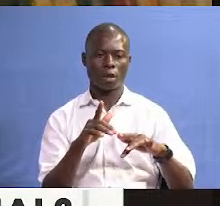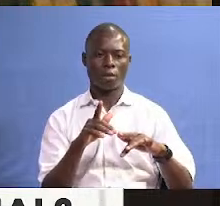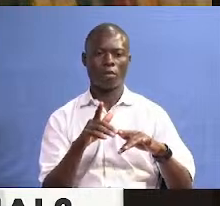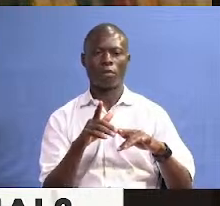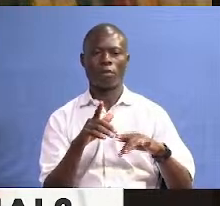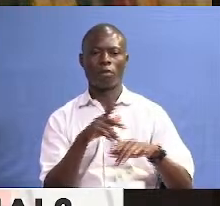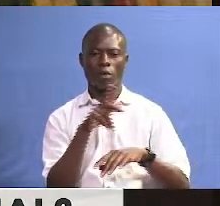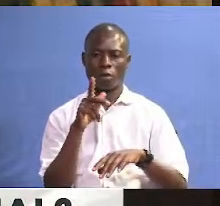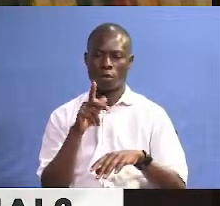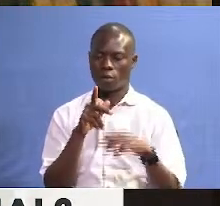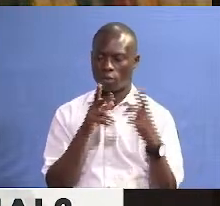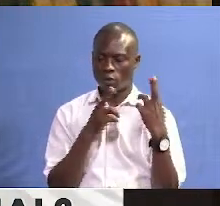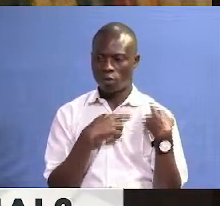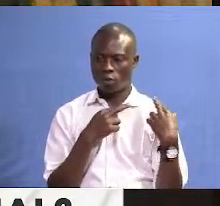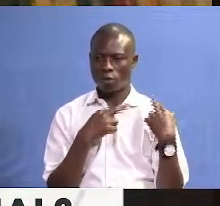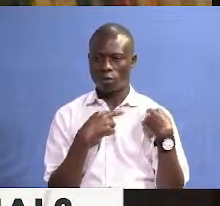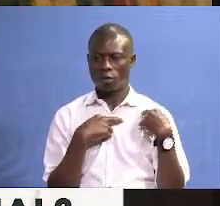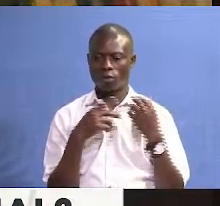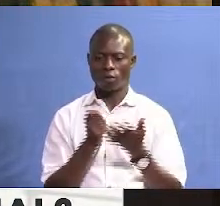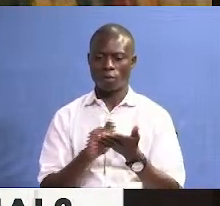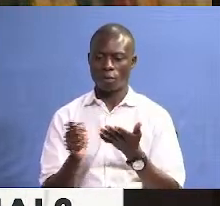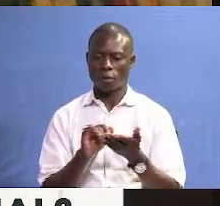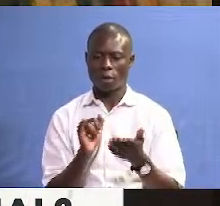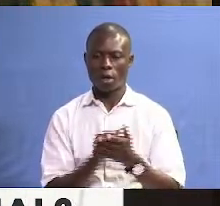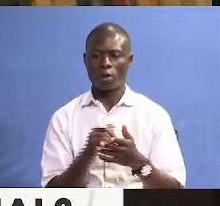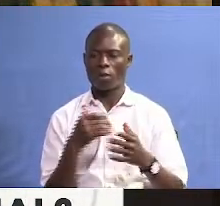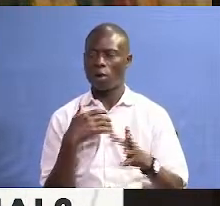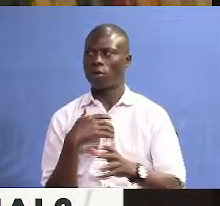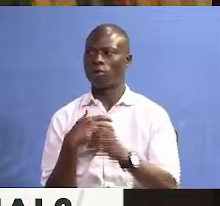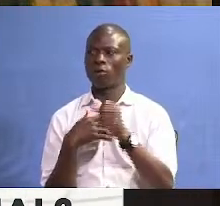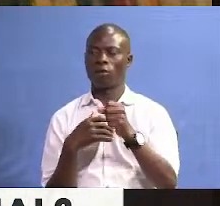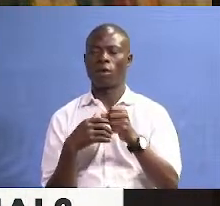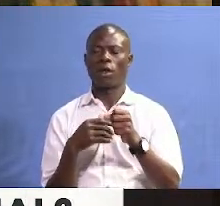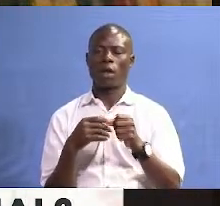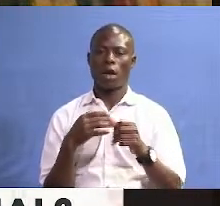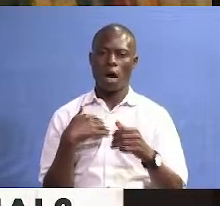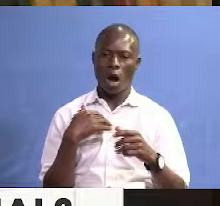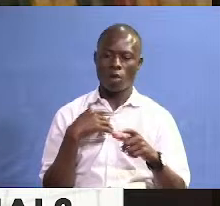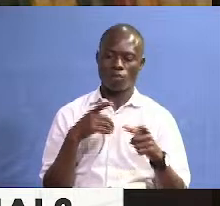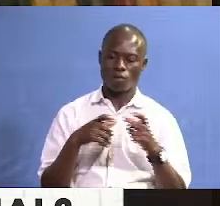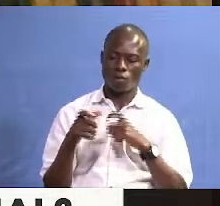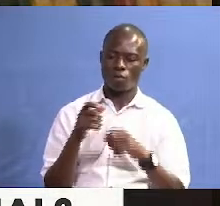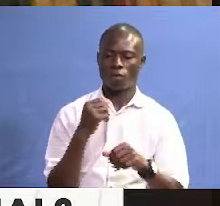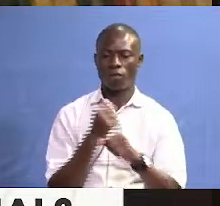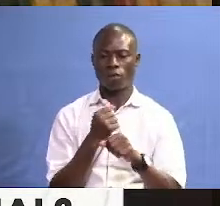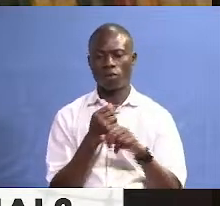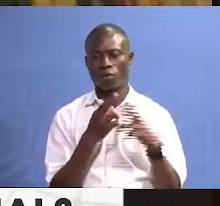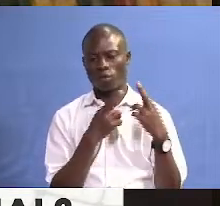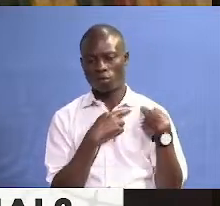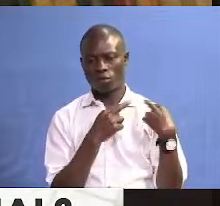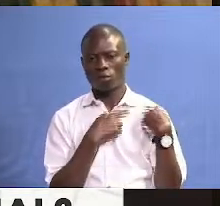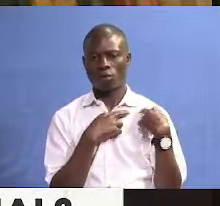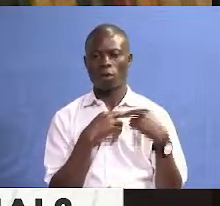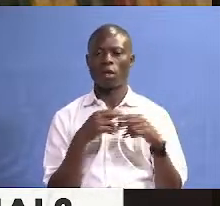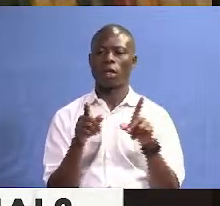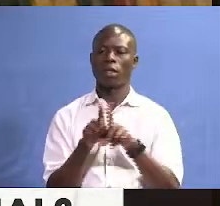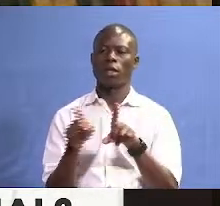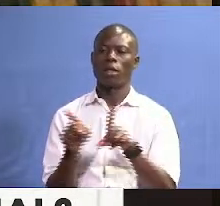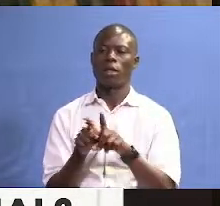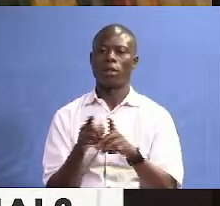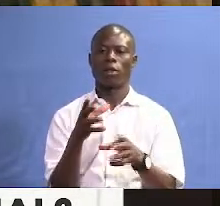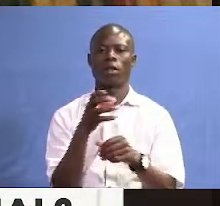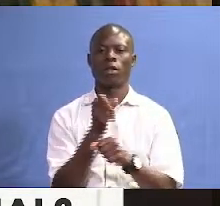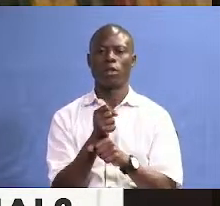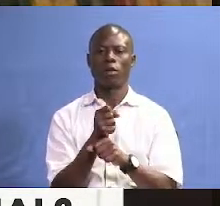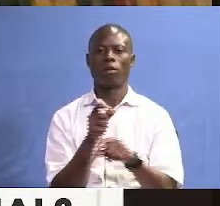secretaries are going to hold the fort, whose role majorly, they do play the role similar to that of a chief